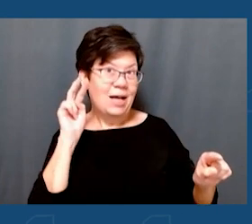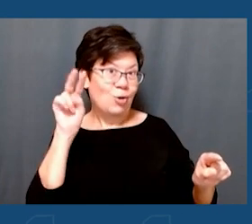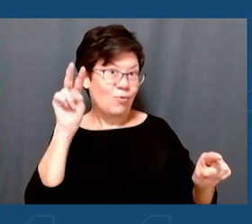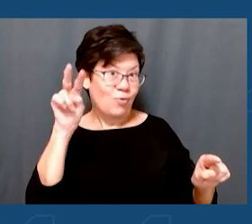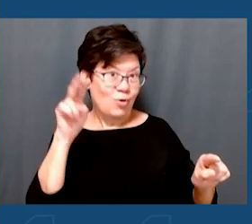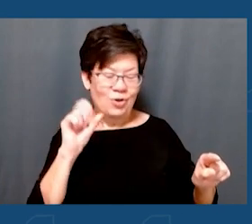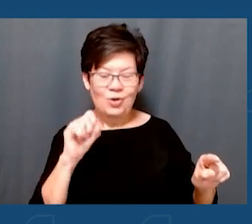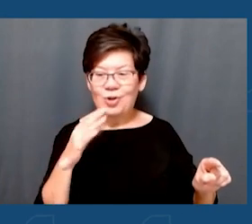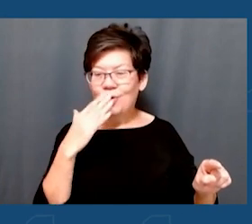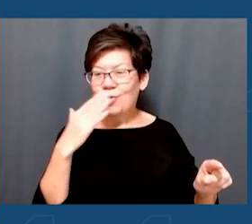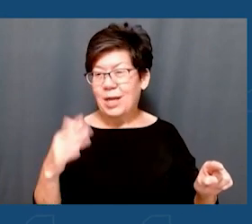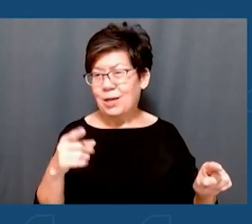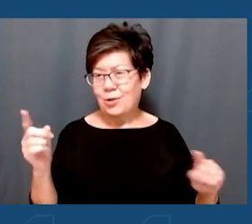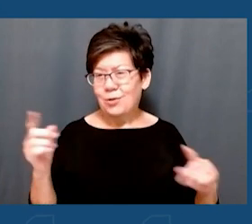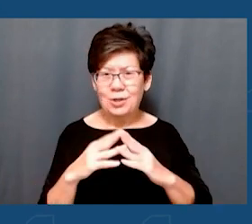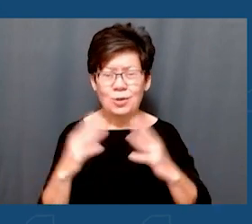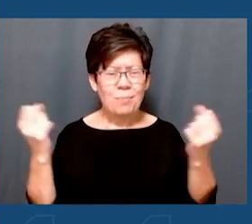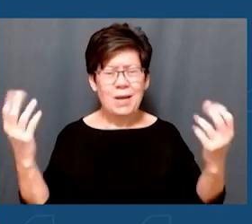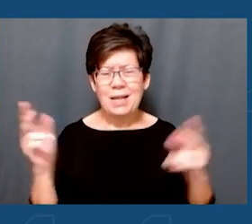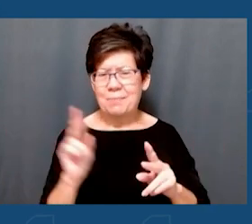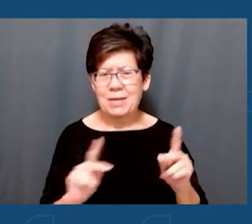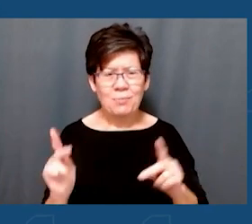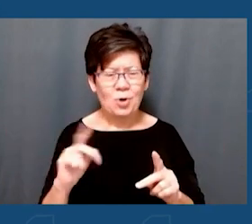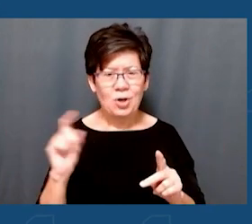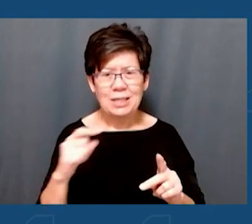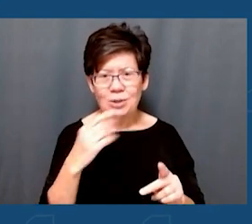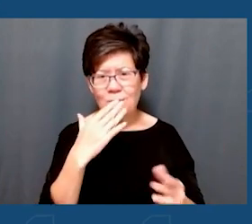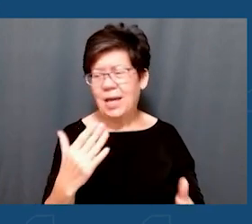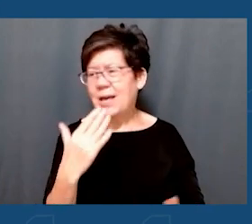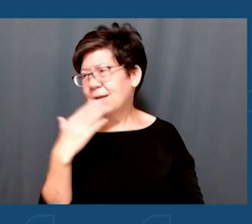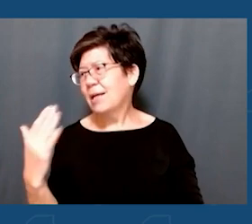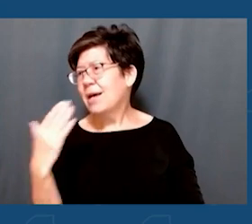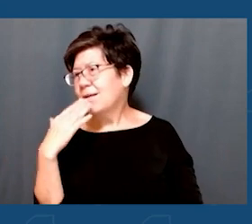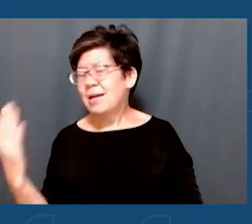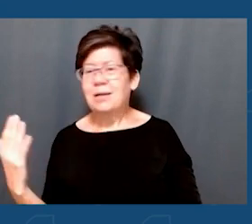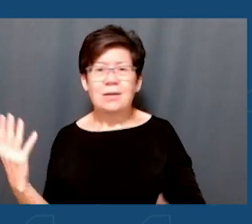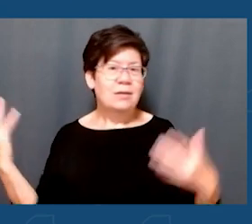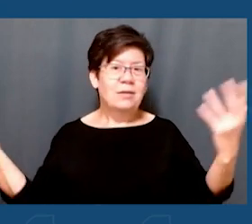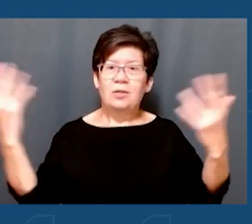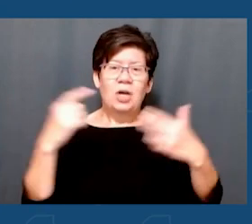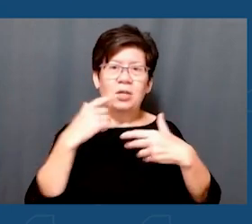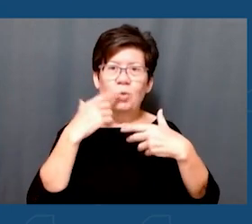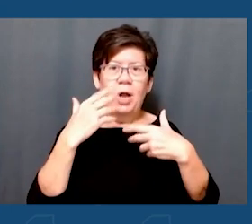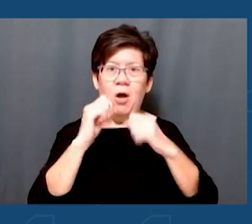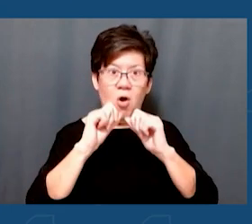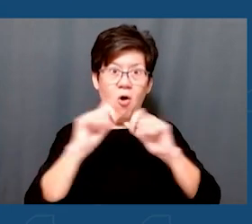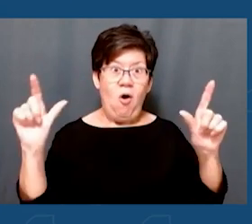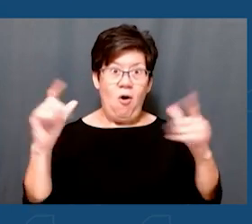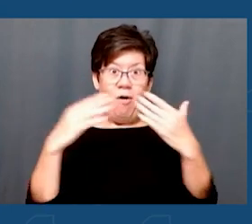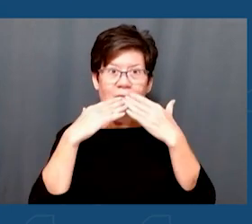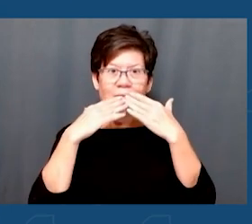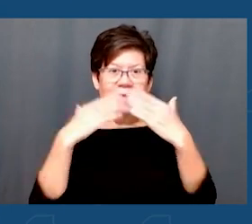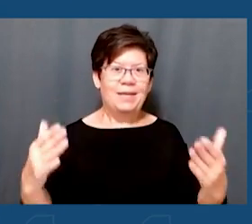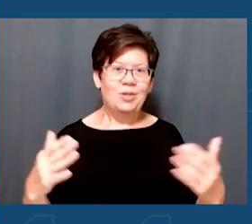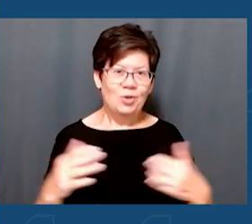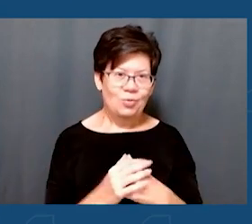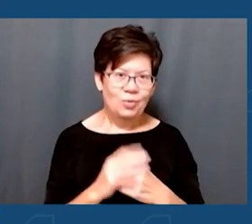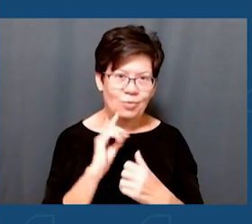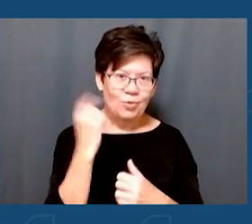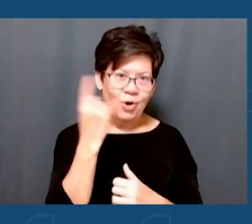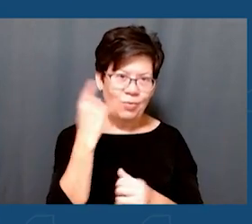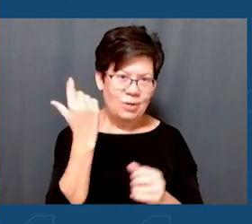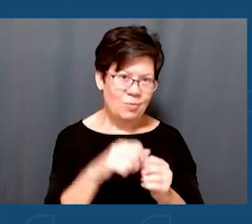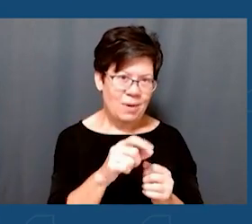community at large. There's so many people to be thankful for. I just want to thank all of you, and we'll always remember you. Thank you so much.